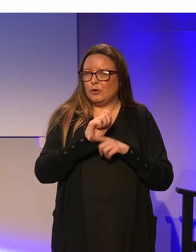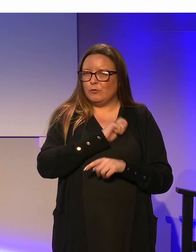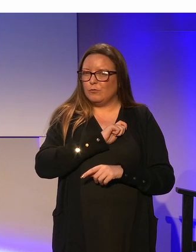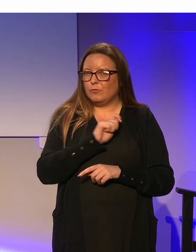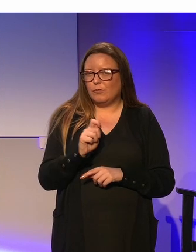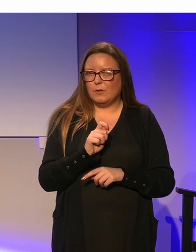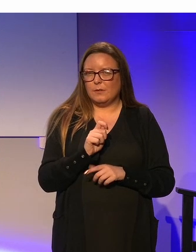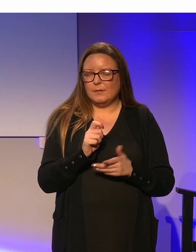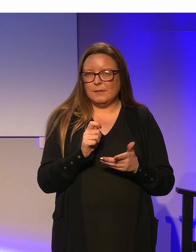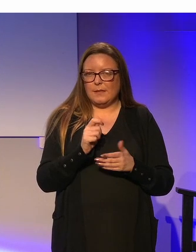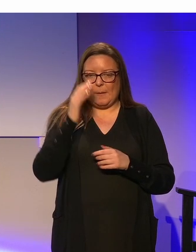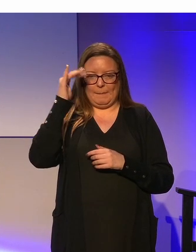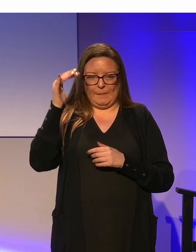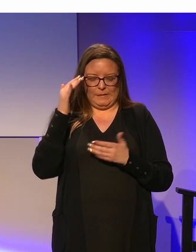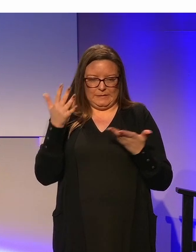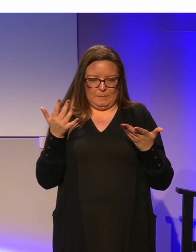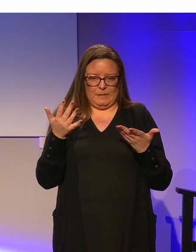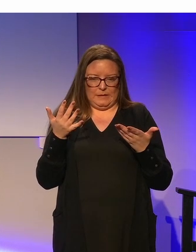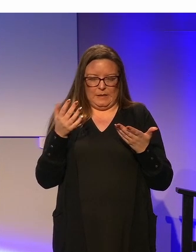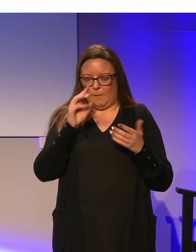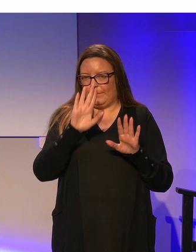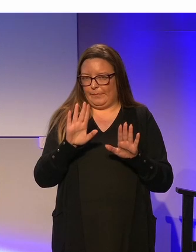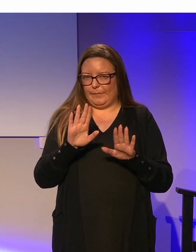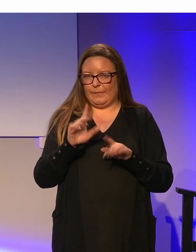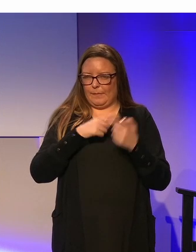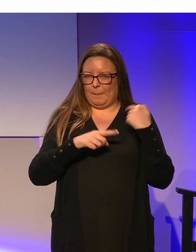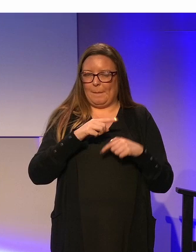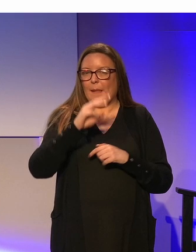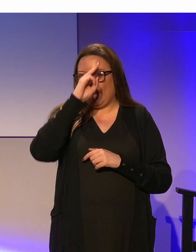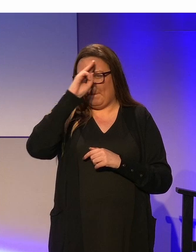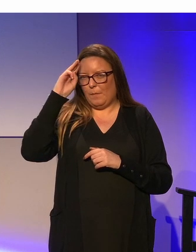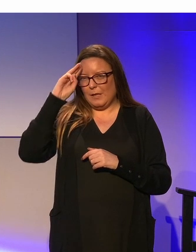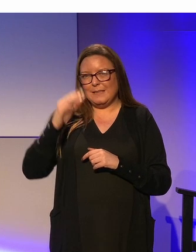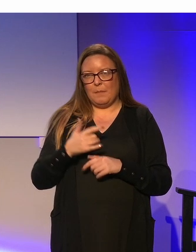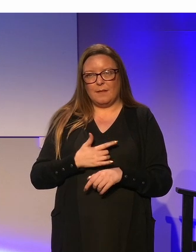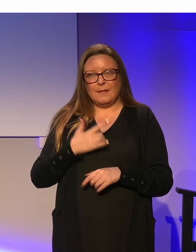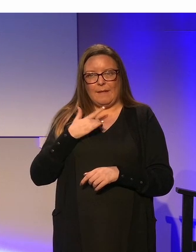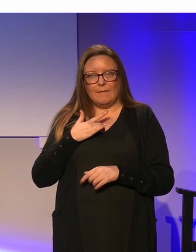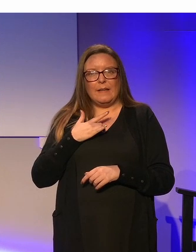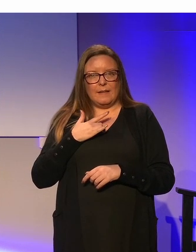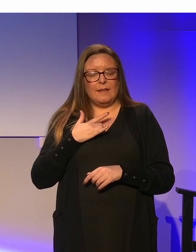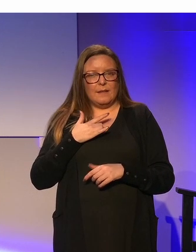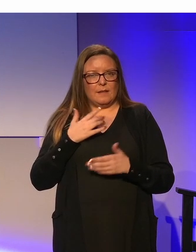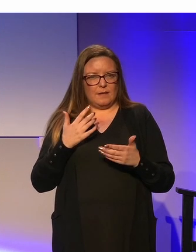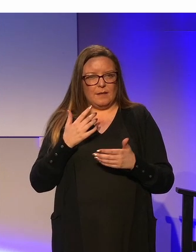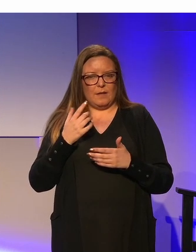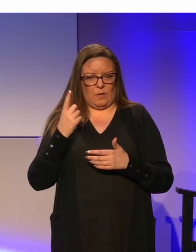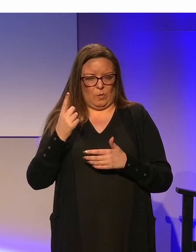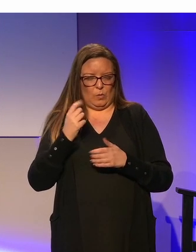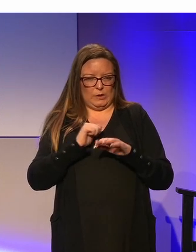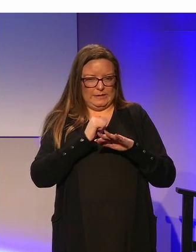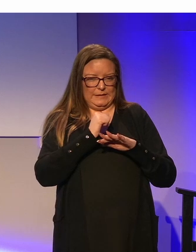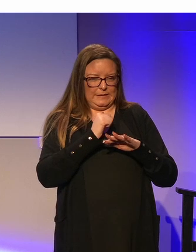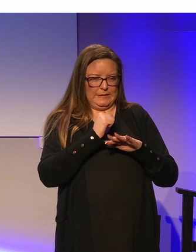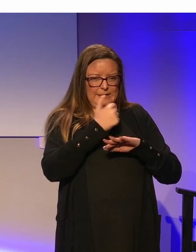trust, principals felt, and that everyone was kind of confused about where one set of